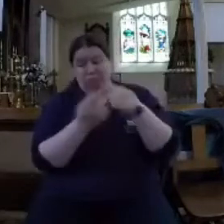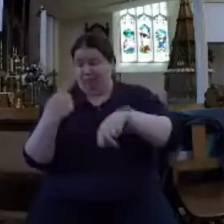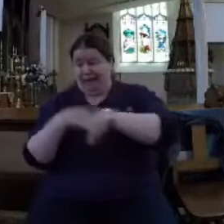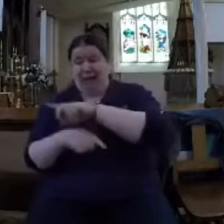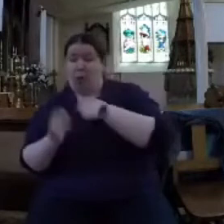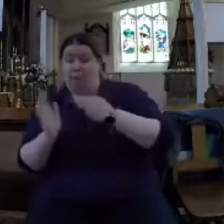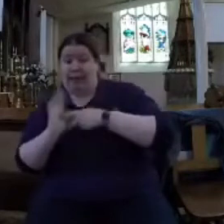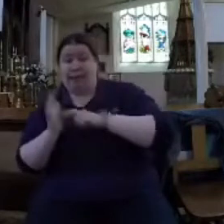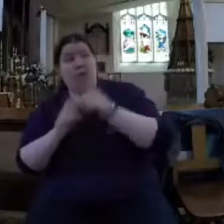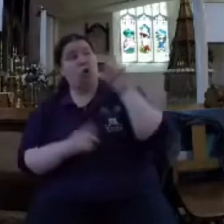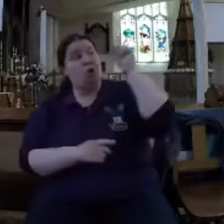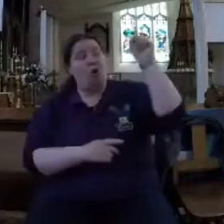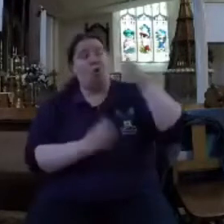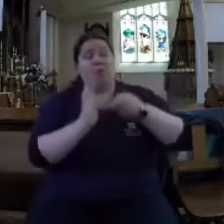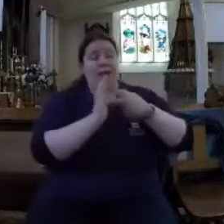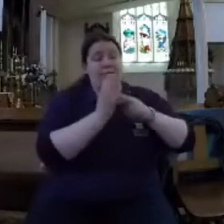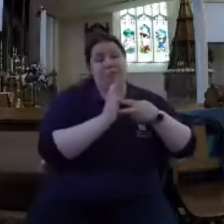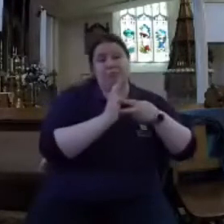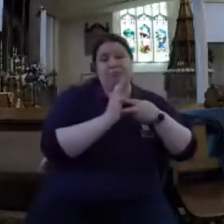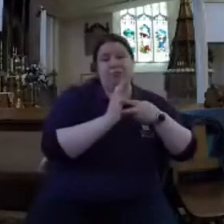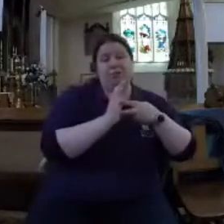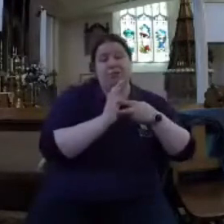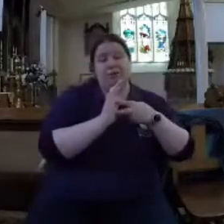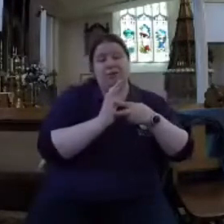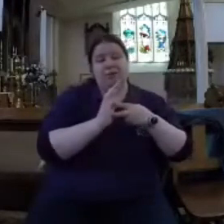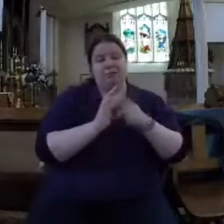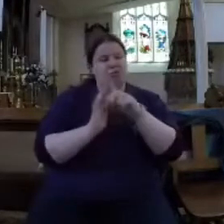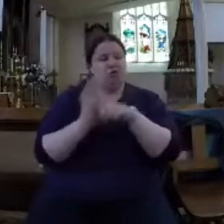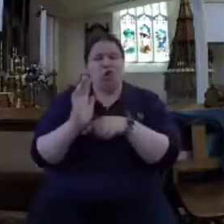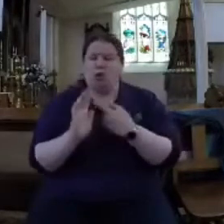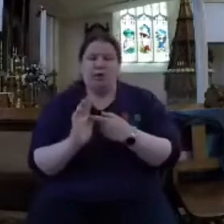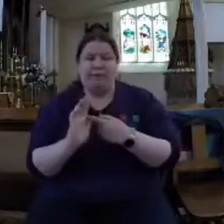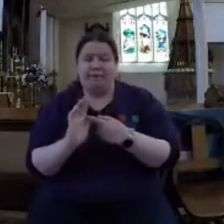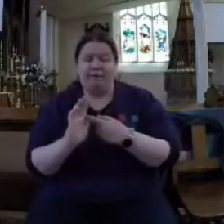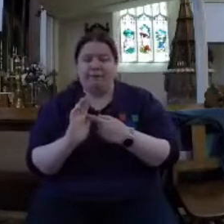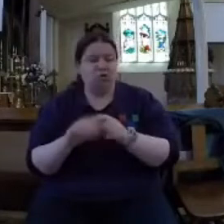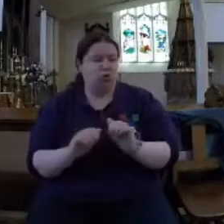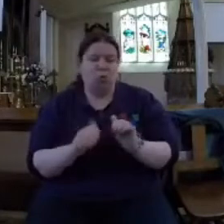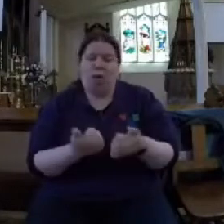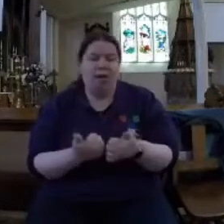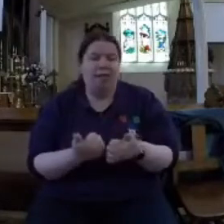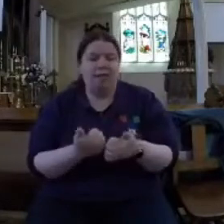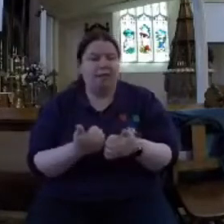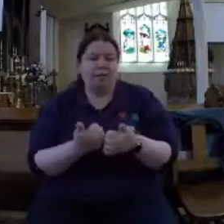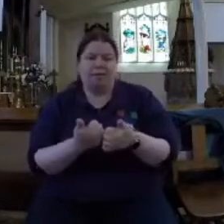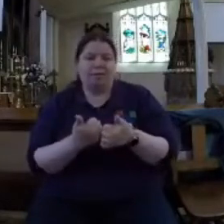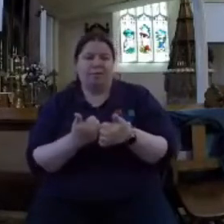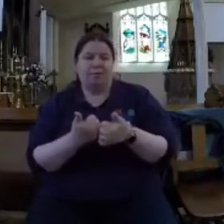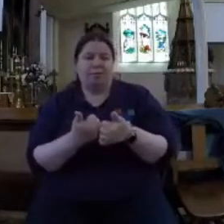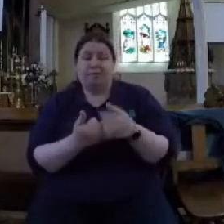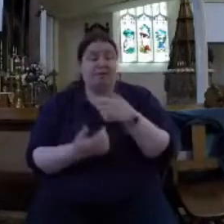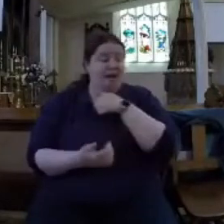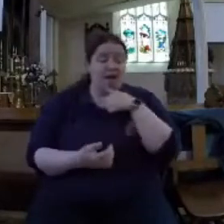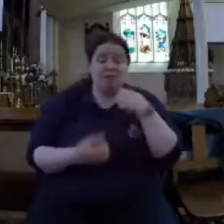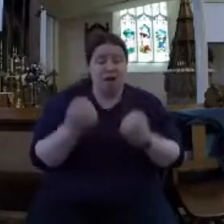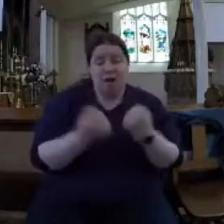most definitely not going to be the prosperity gospel, because Joseph's life is not the prosperity gospel. He doesn't have a nice car, doesn't